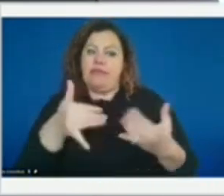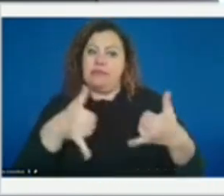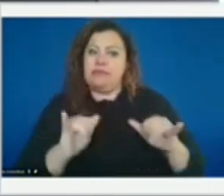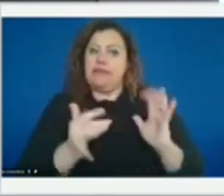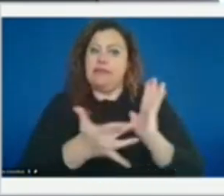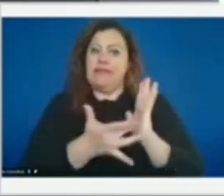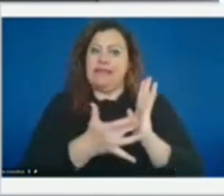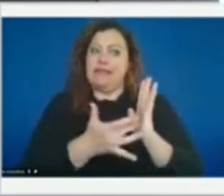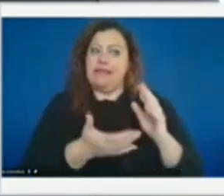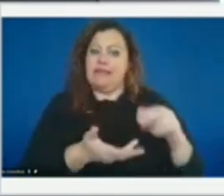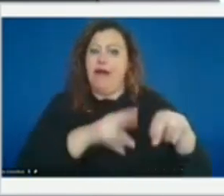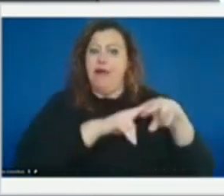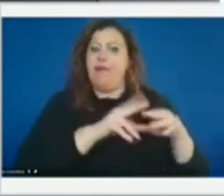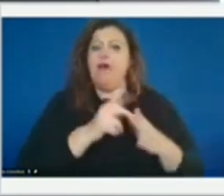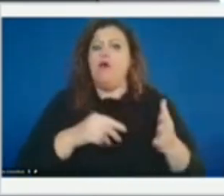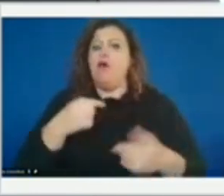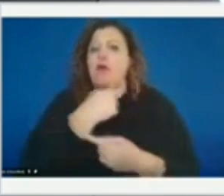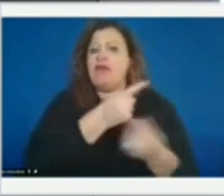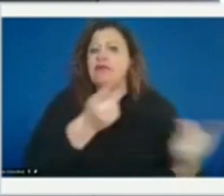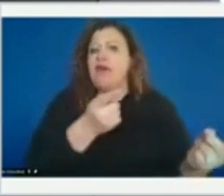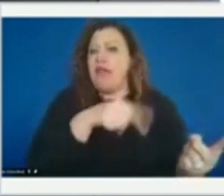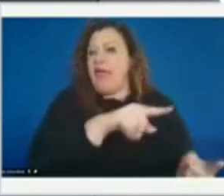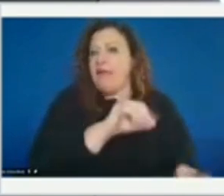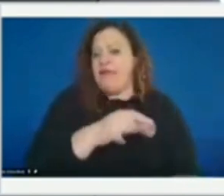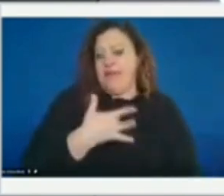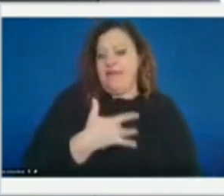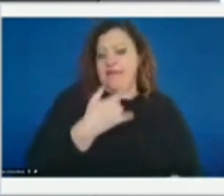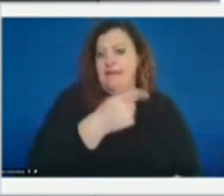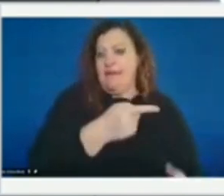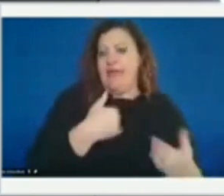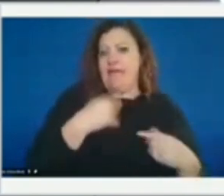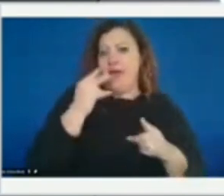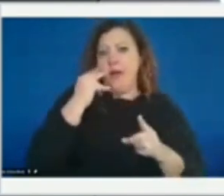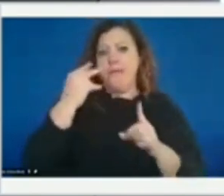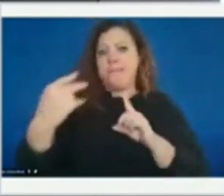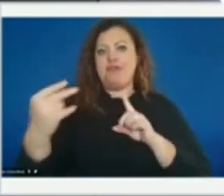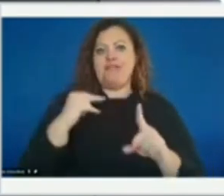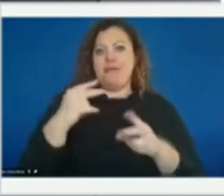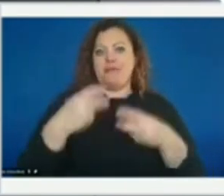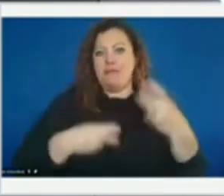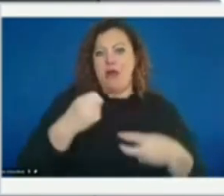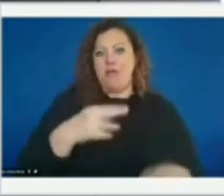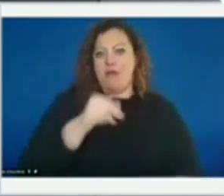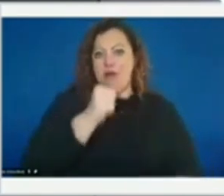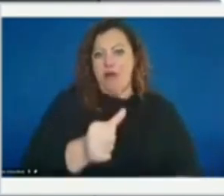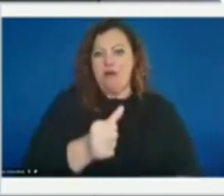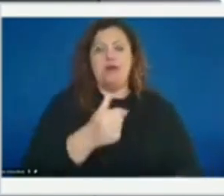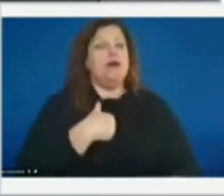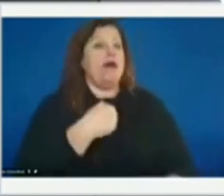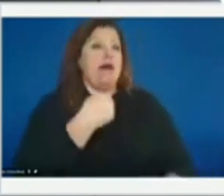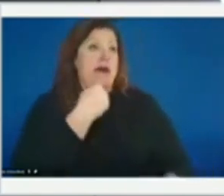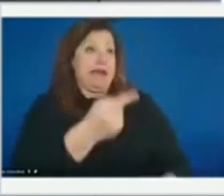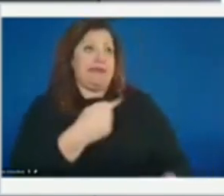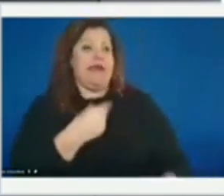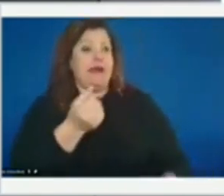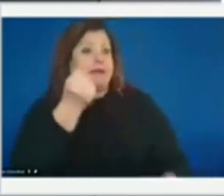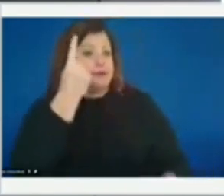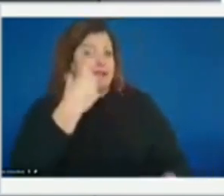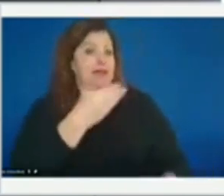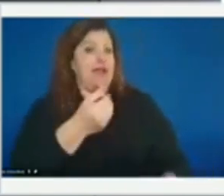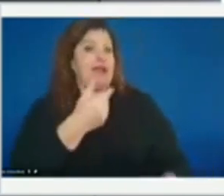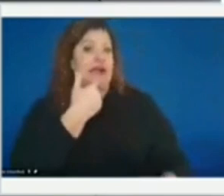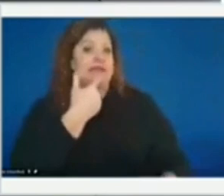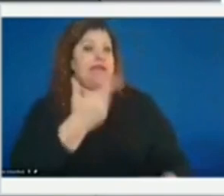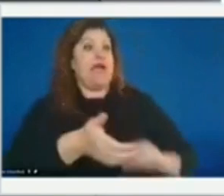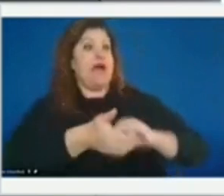tell them if they feel like there's a perception problem or not? I say I understand. And I say that partner with us. Partner with